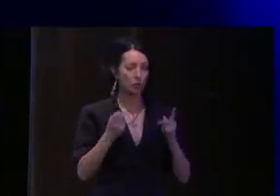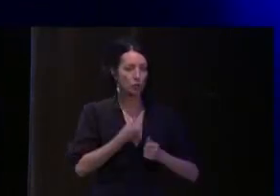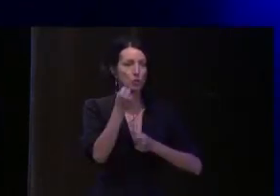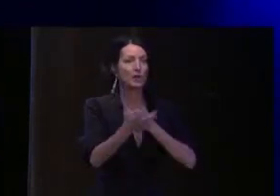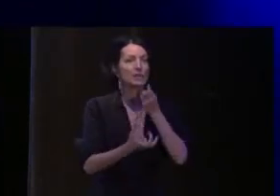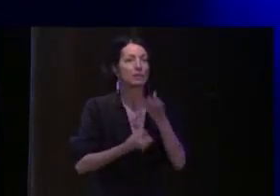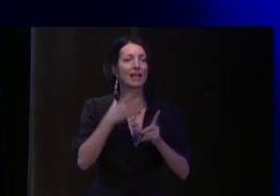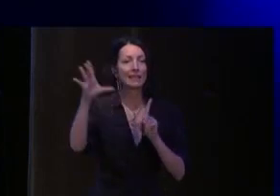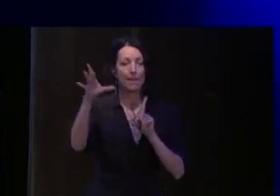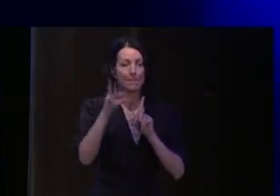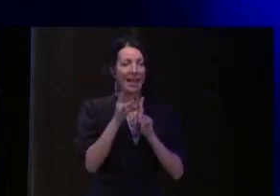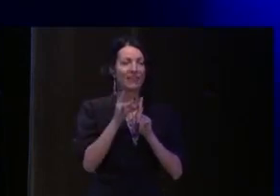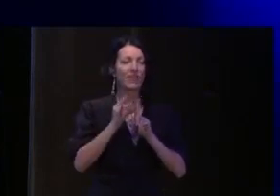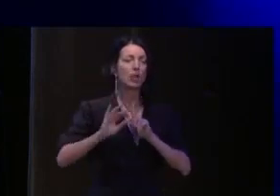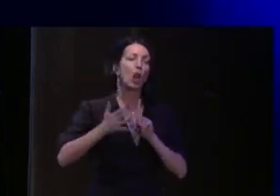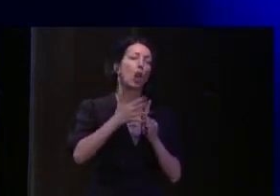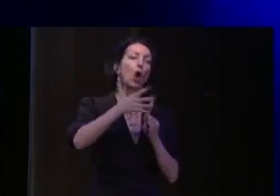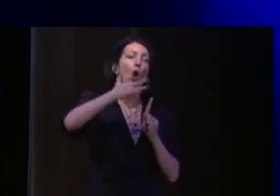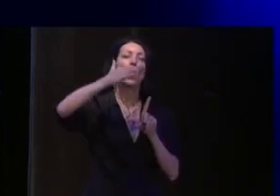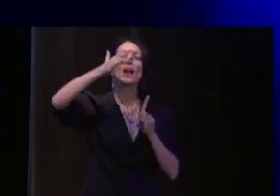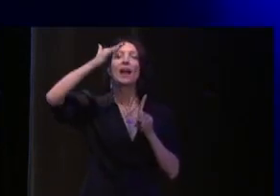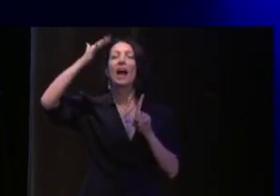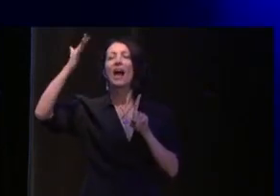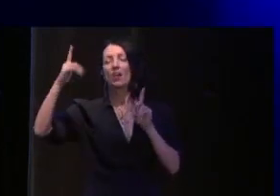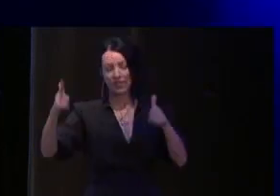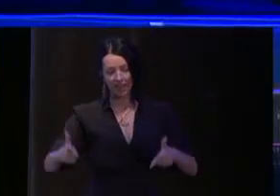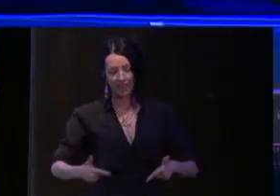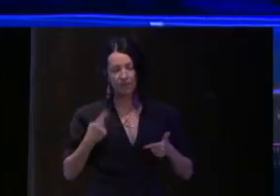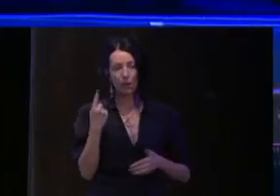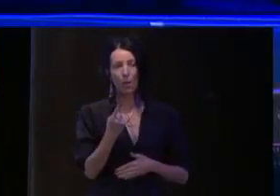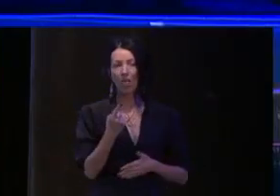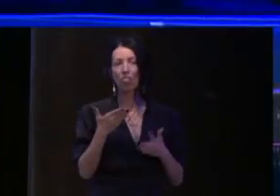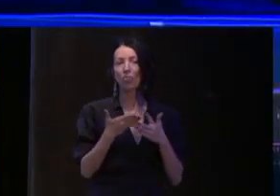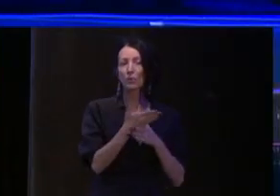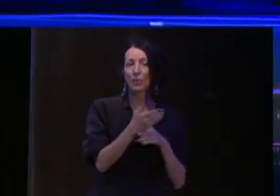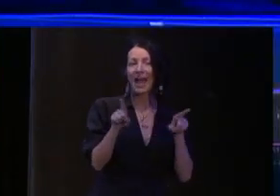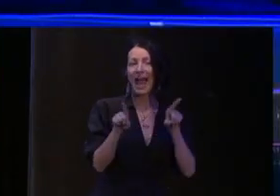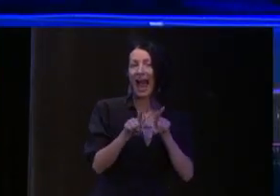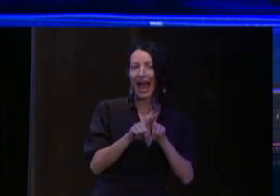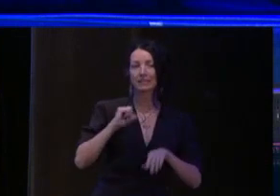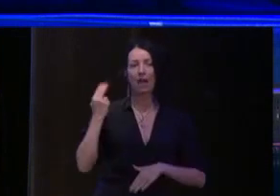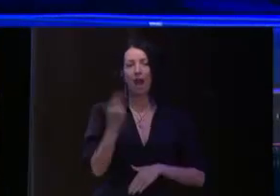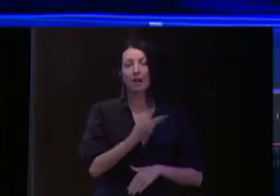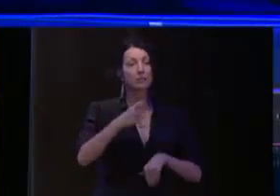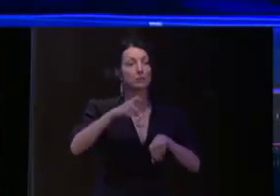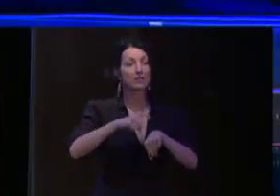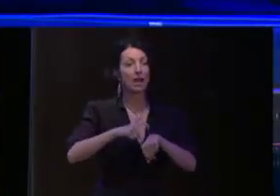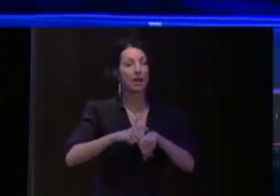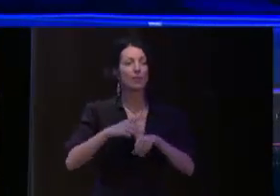to manifest the glory of the living one through and as us. There was a time in which there was a